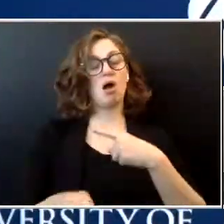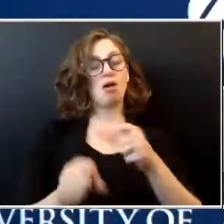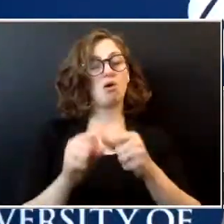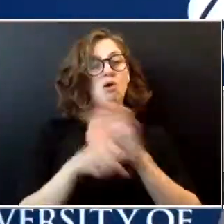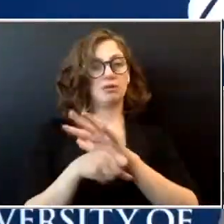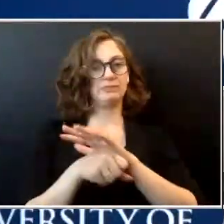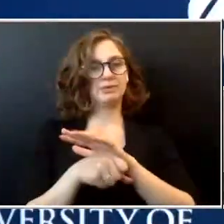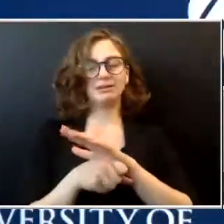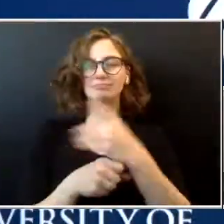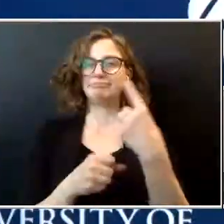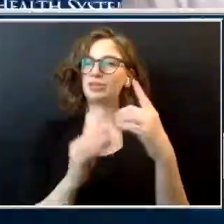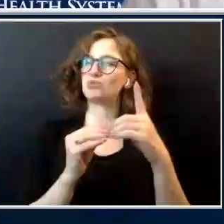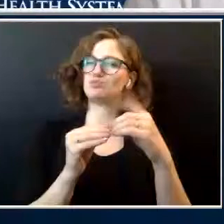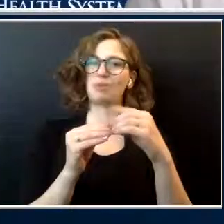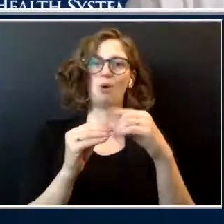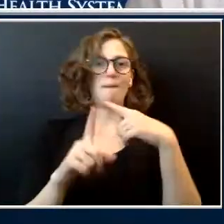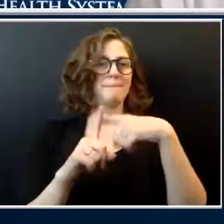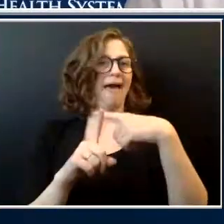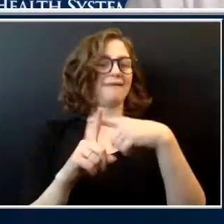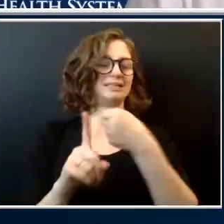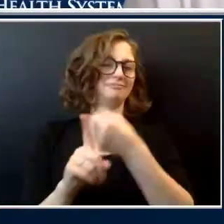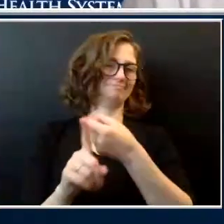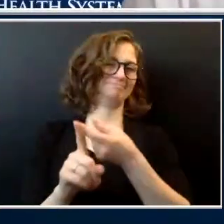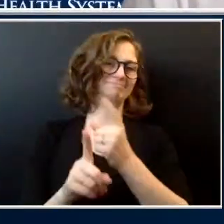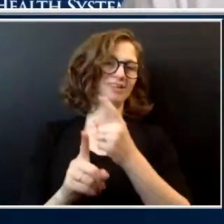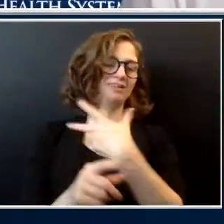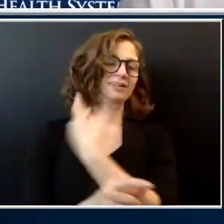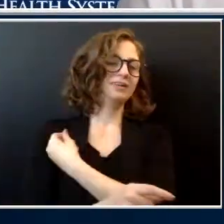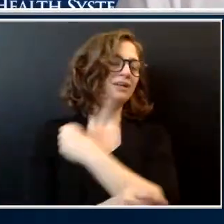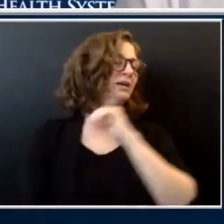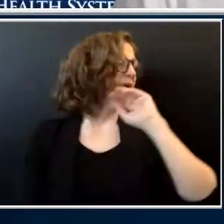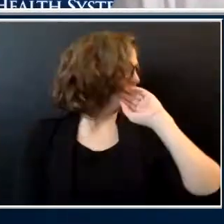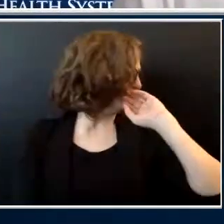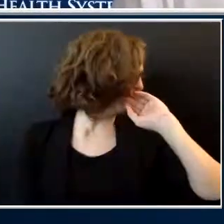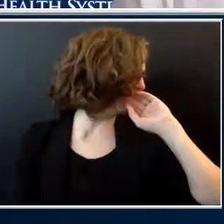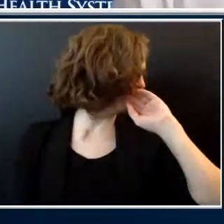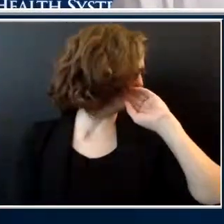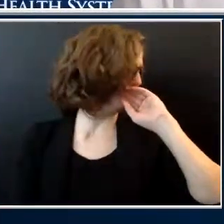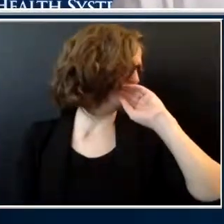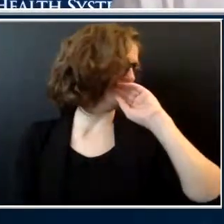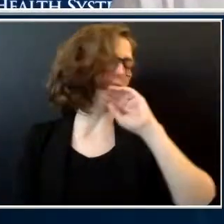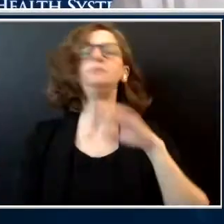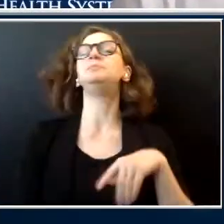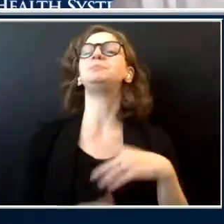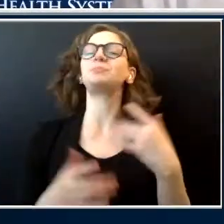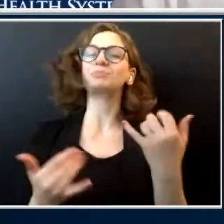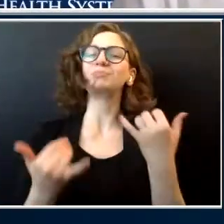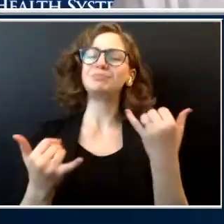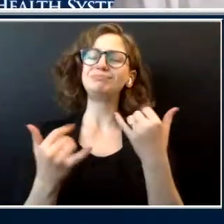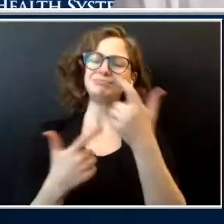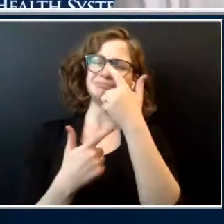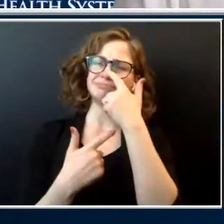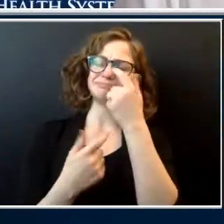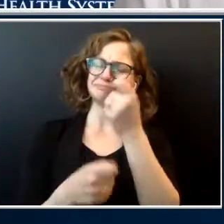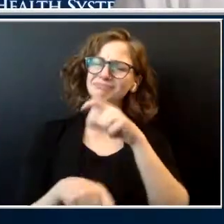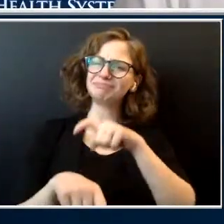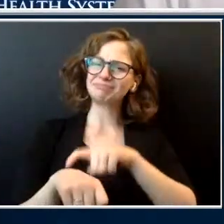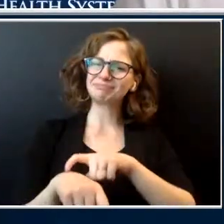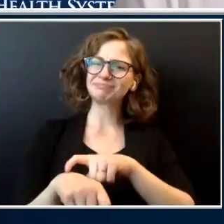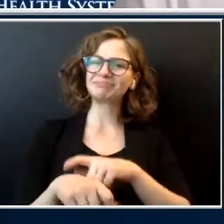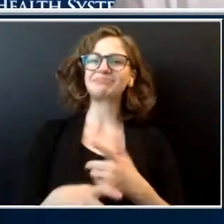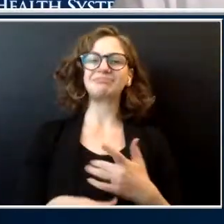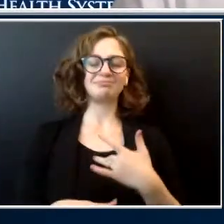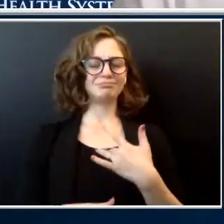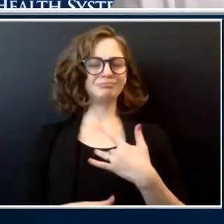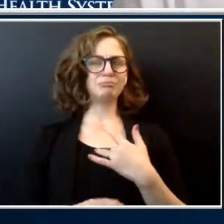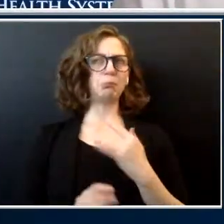of the vaccine. Yeah. This is it's an interesting time as Yeah. we transition, but I do think it's a little encouraging to me that the numbers we've